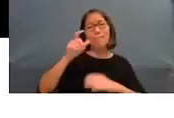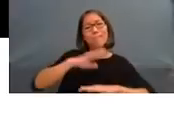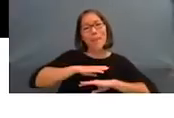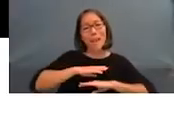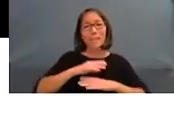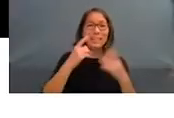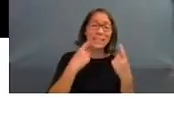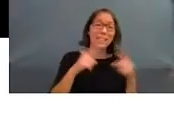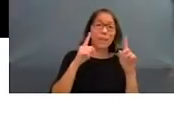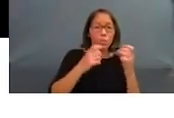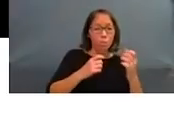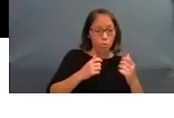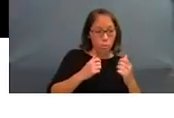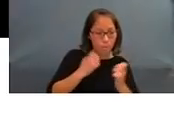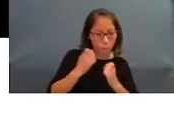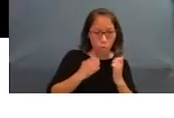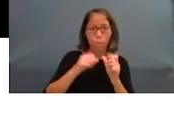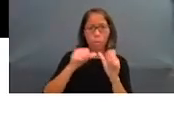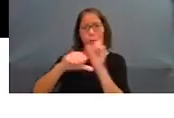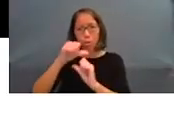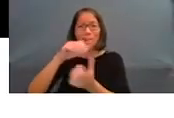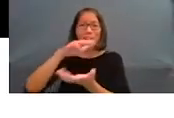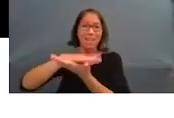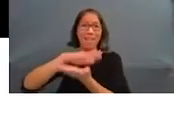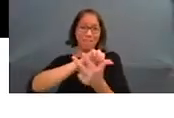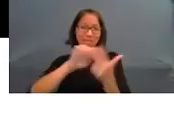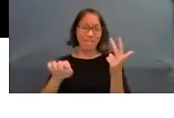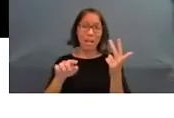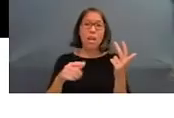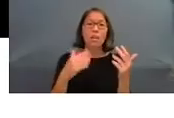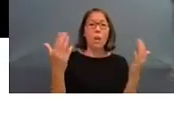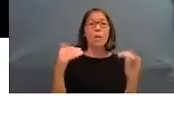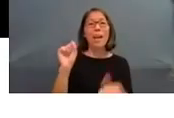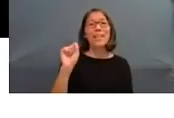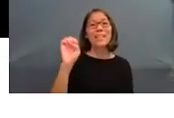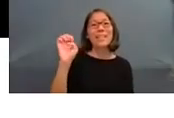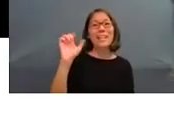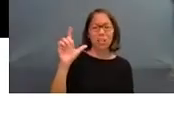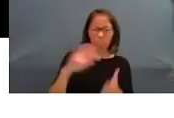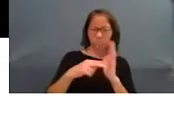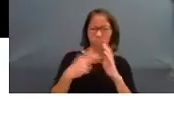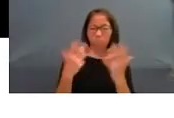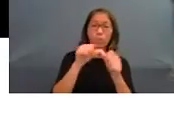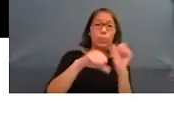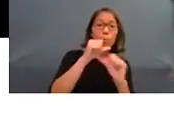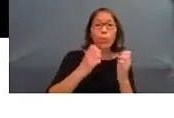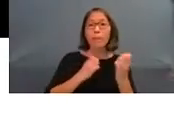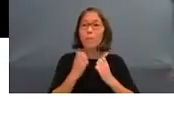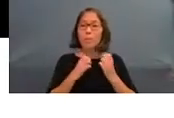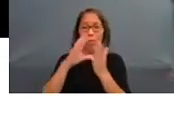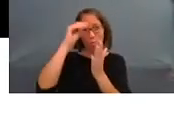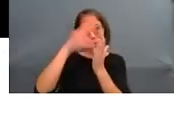emotionally, socially, and academically. As we move on to SEL, SEL stands for social and emotional